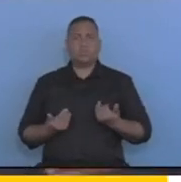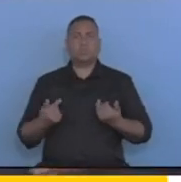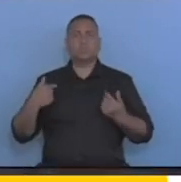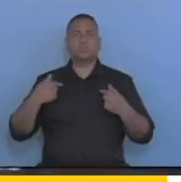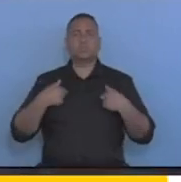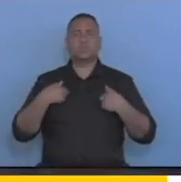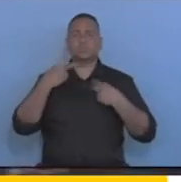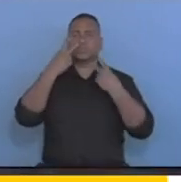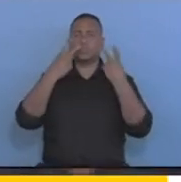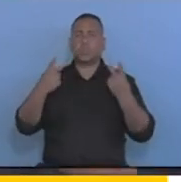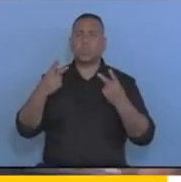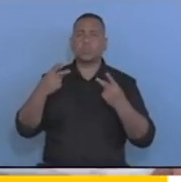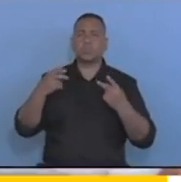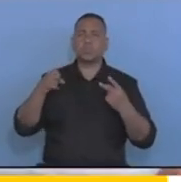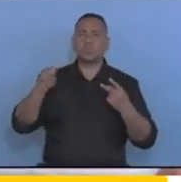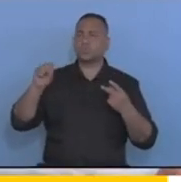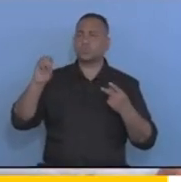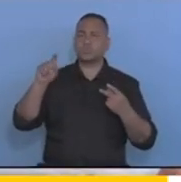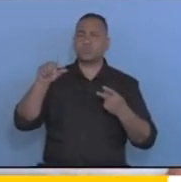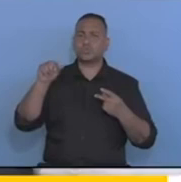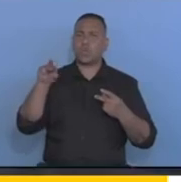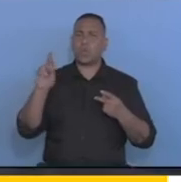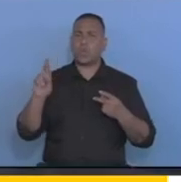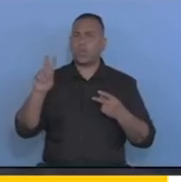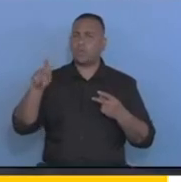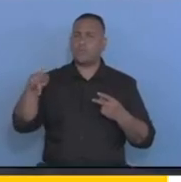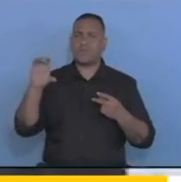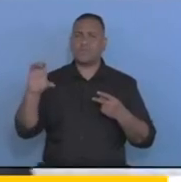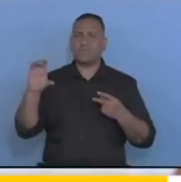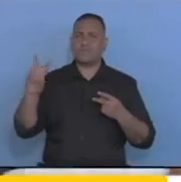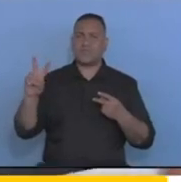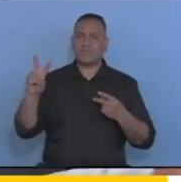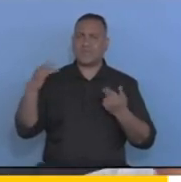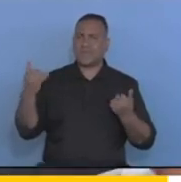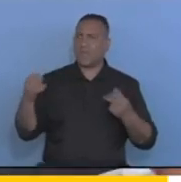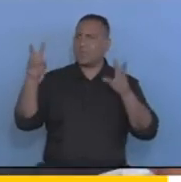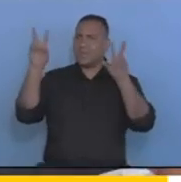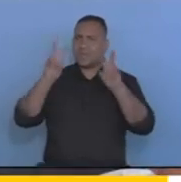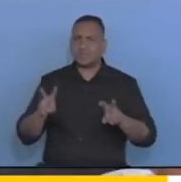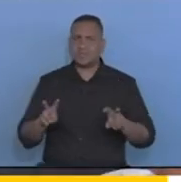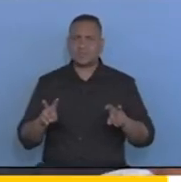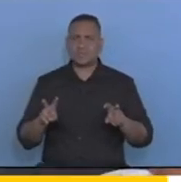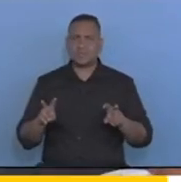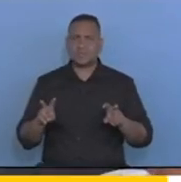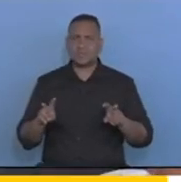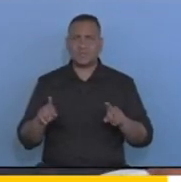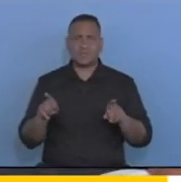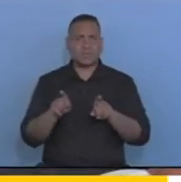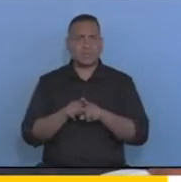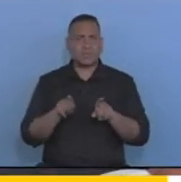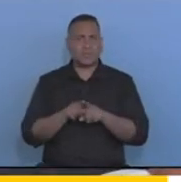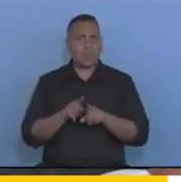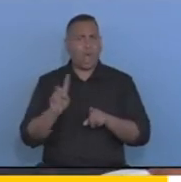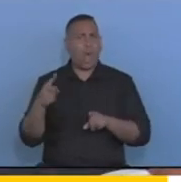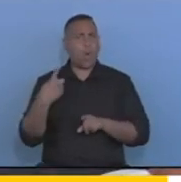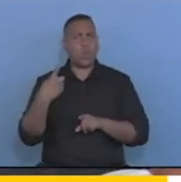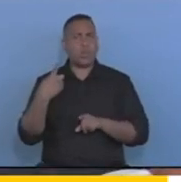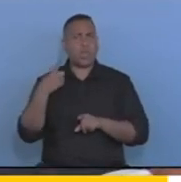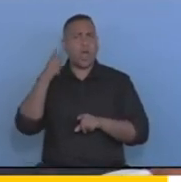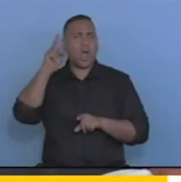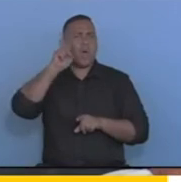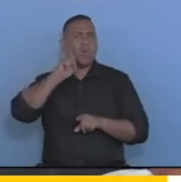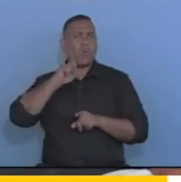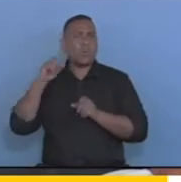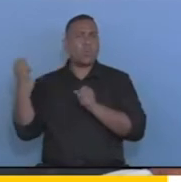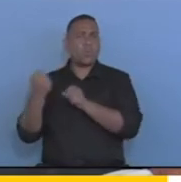happening. That's all happening in electronics. I mean, exactly. And it's not that it's old work that you're being, it's really